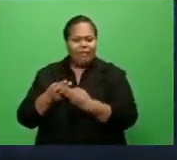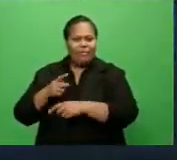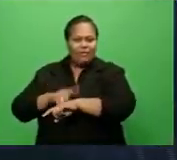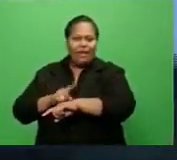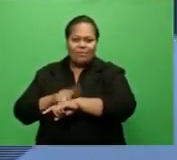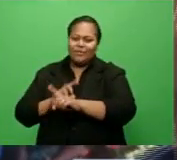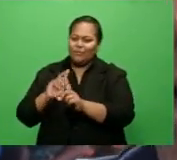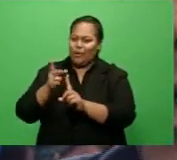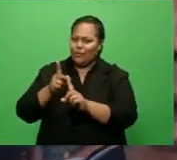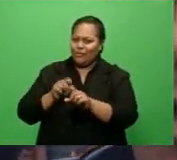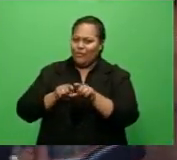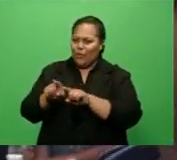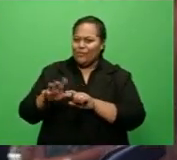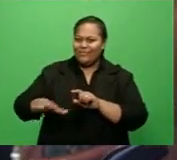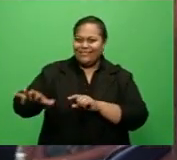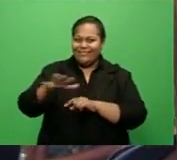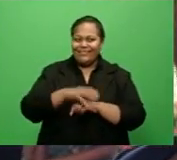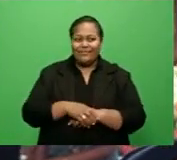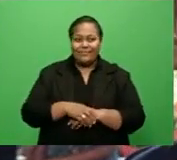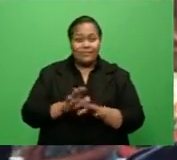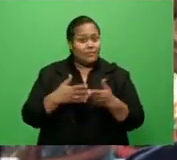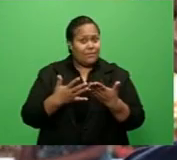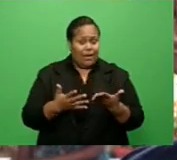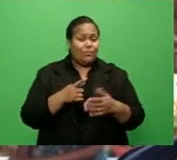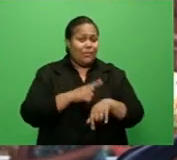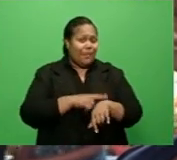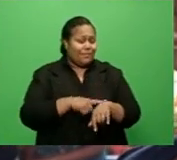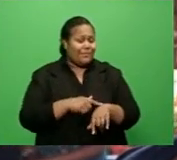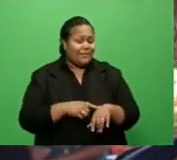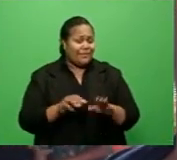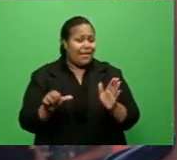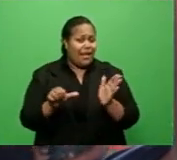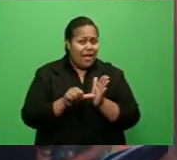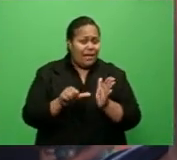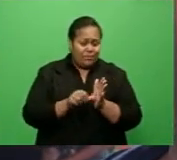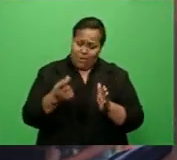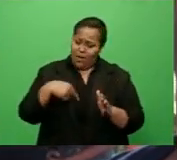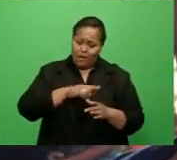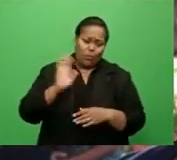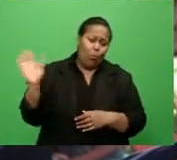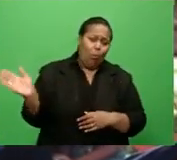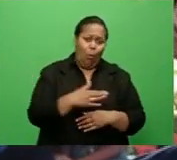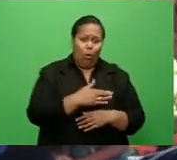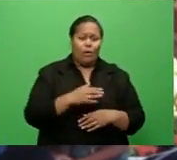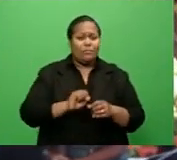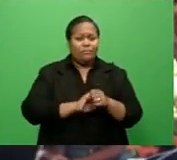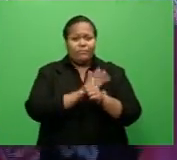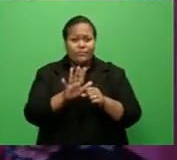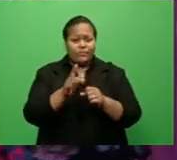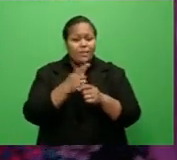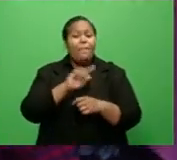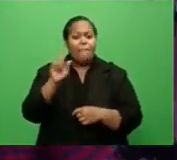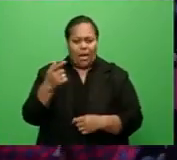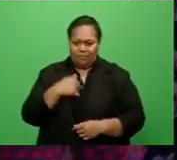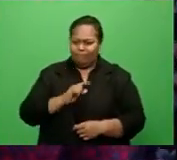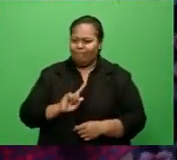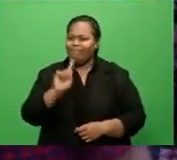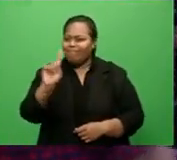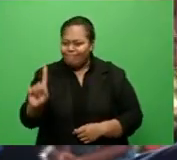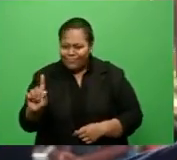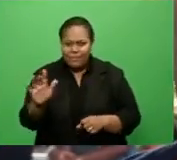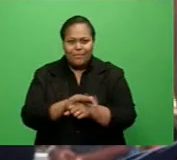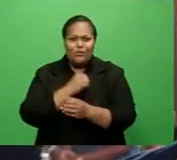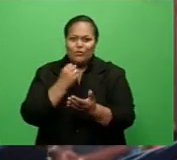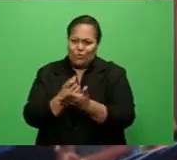many. Times are hard and we know we are all affected by this pandemic, but I have come down to make sure we make an effort